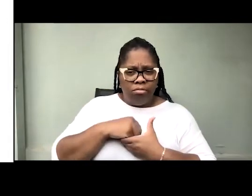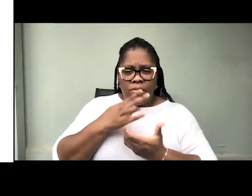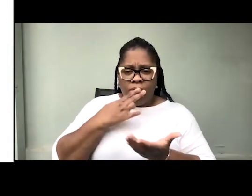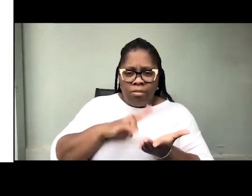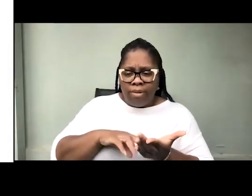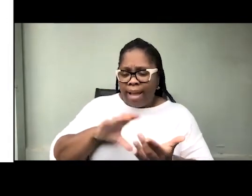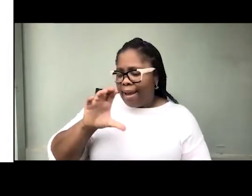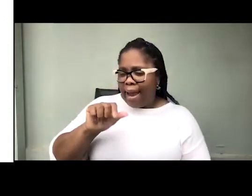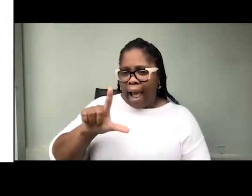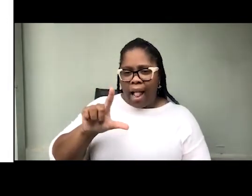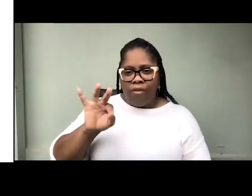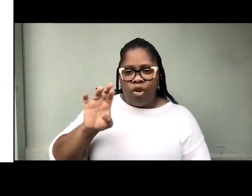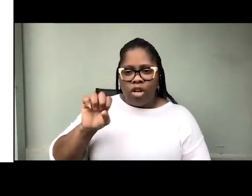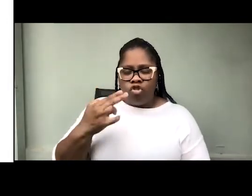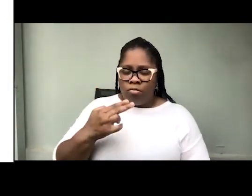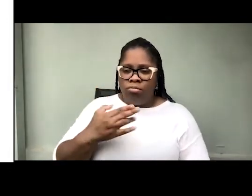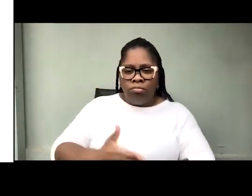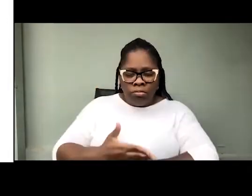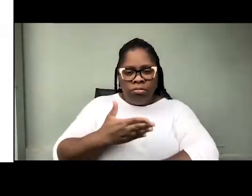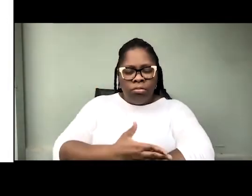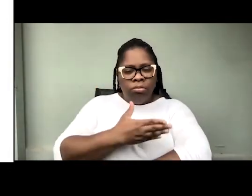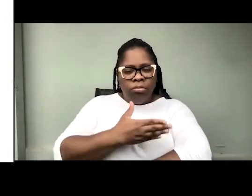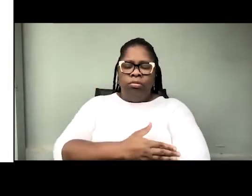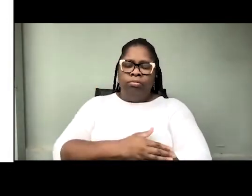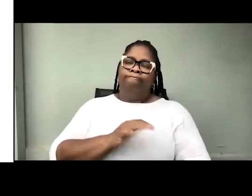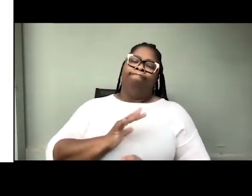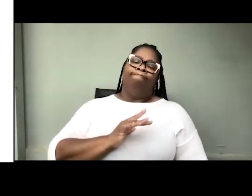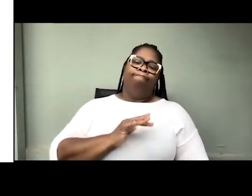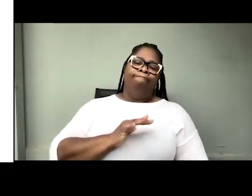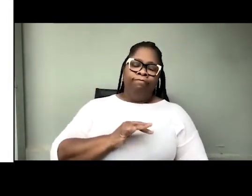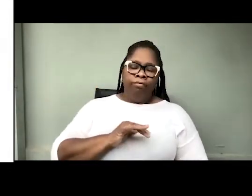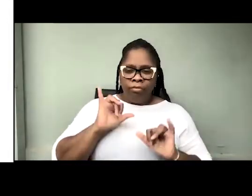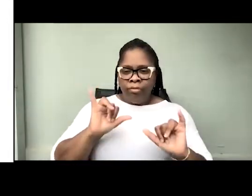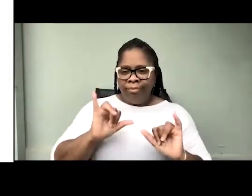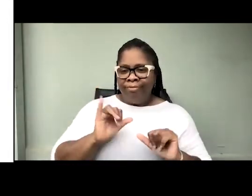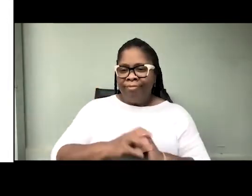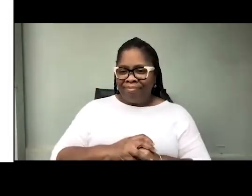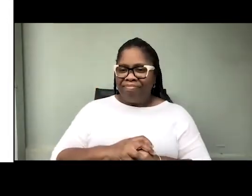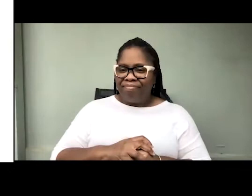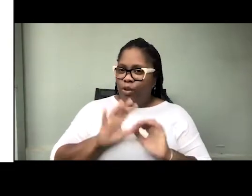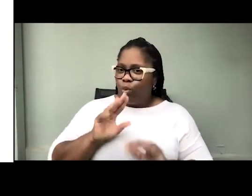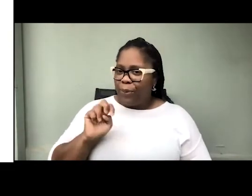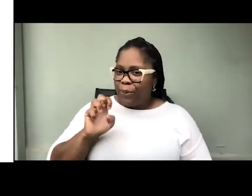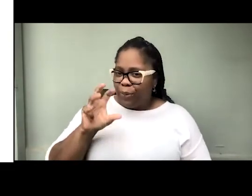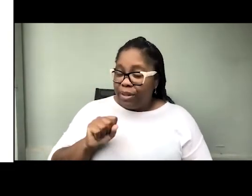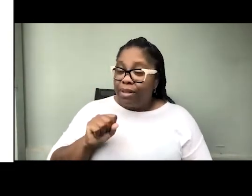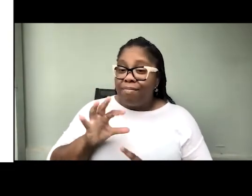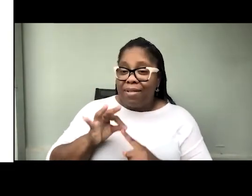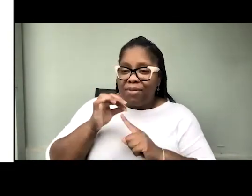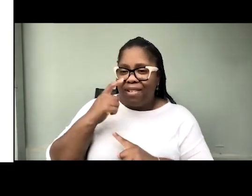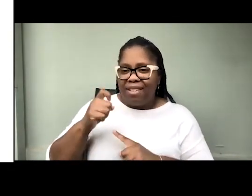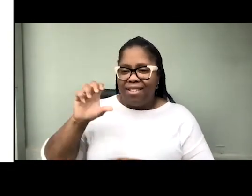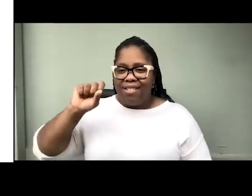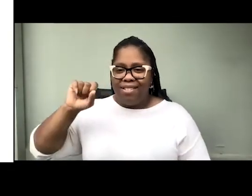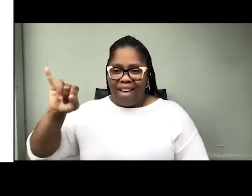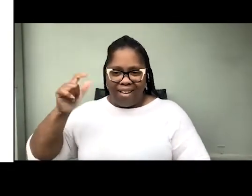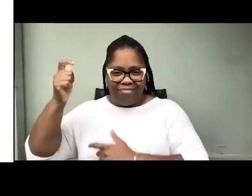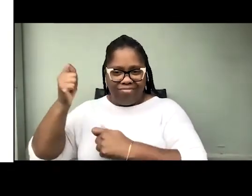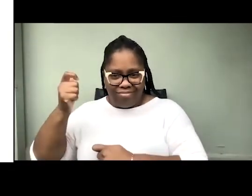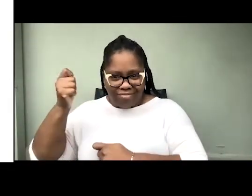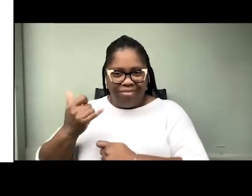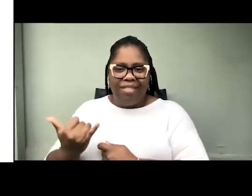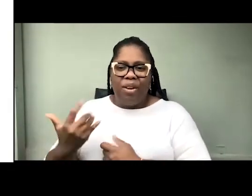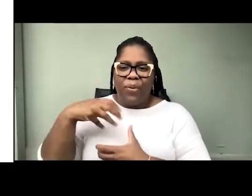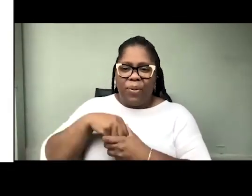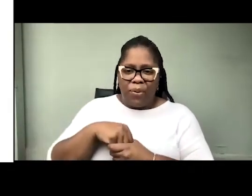news, particularly since the expansion of SSI recipients in 2019. We do have several indicators that we'll